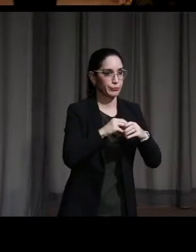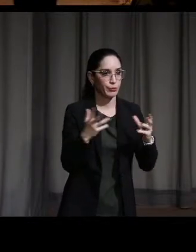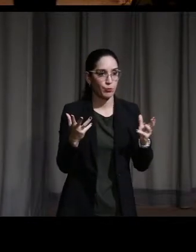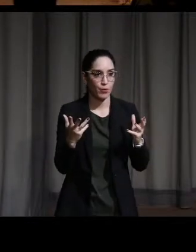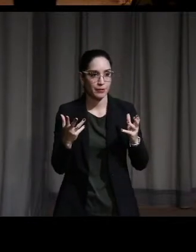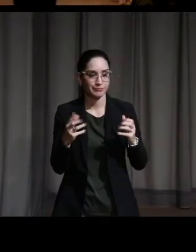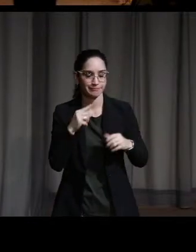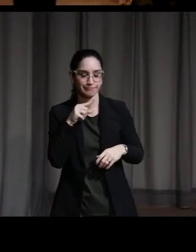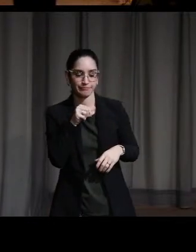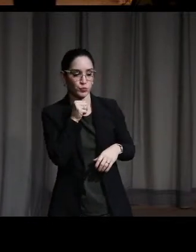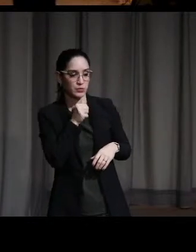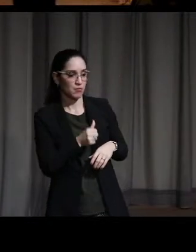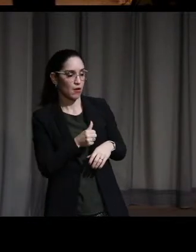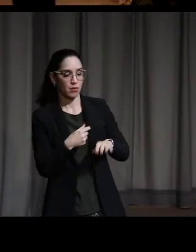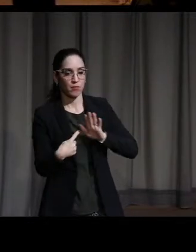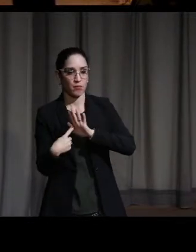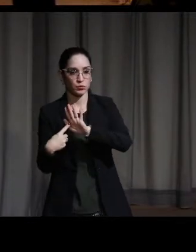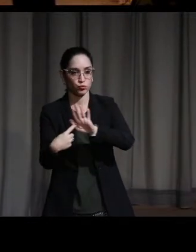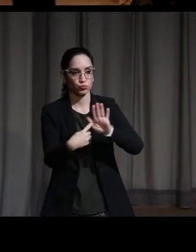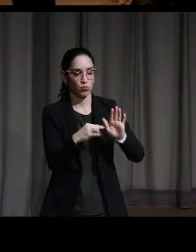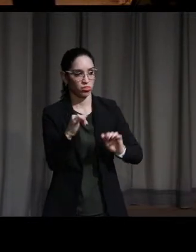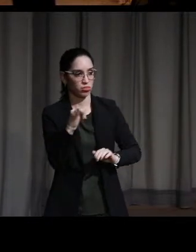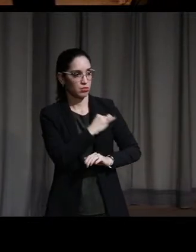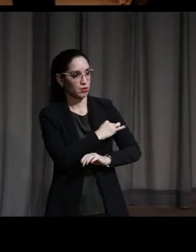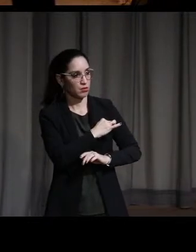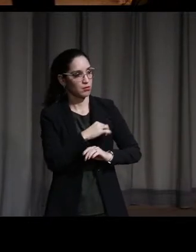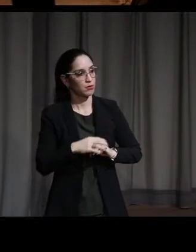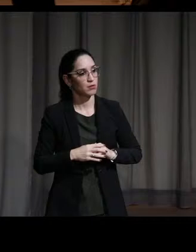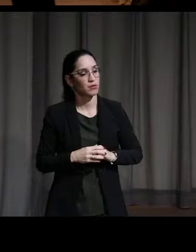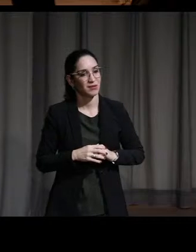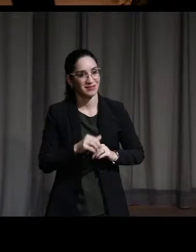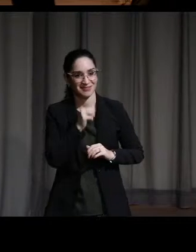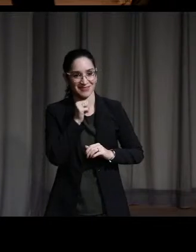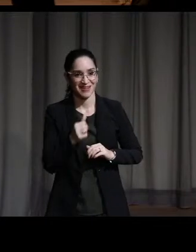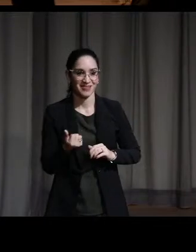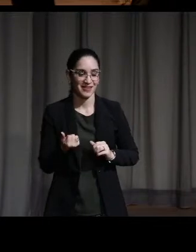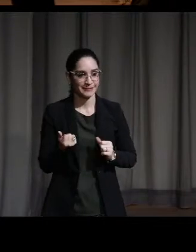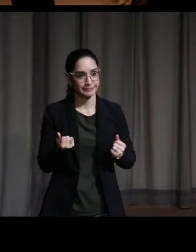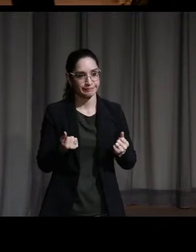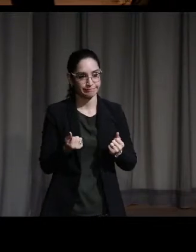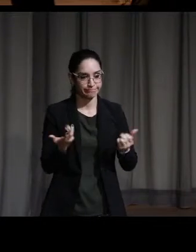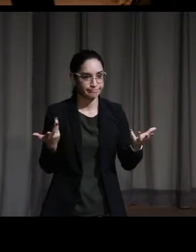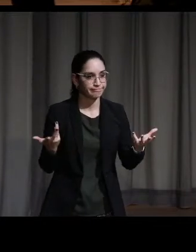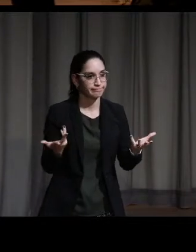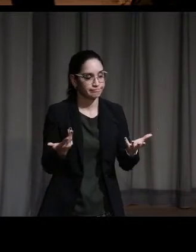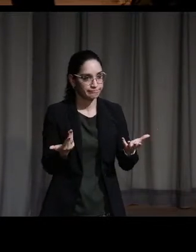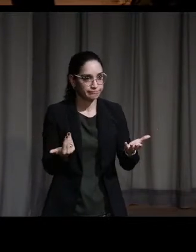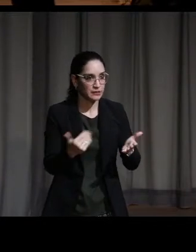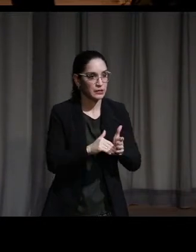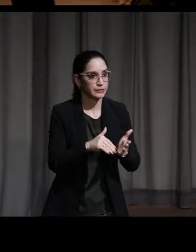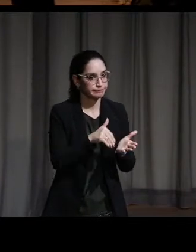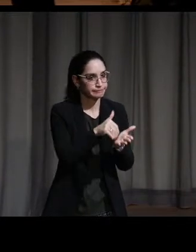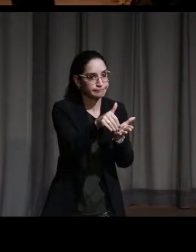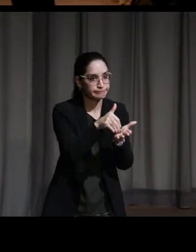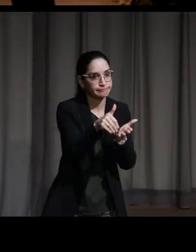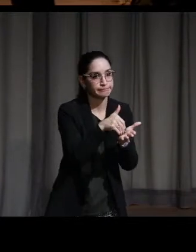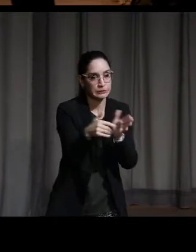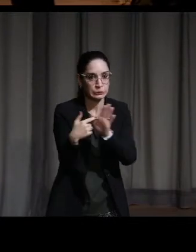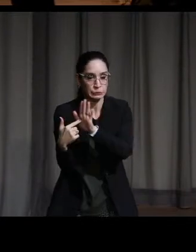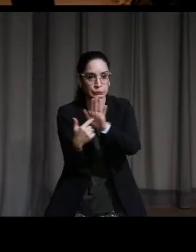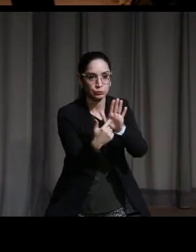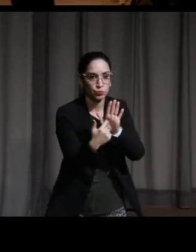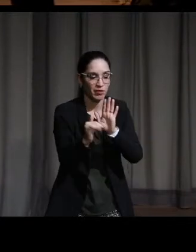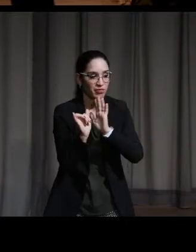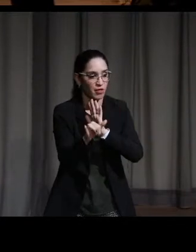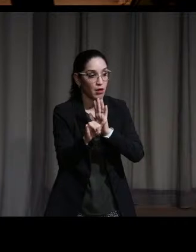impose aesthetics, right? As long as, it's not overtly counter-revolutionary, kind of repeating Fidel's formula. But then someone in this